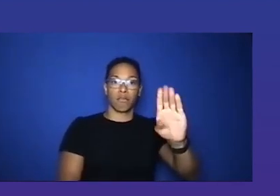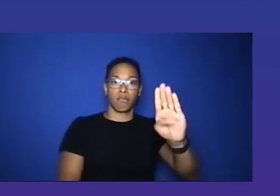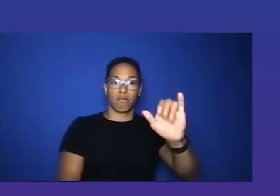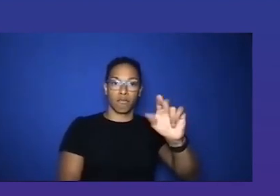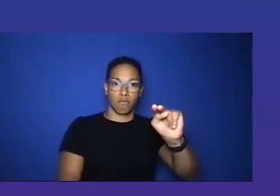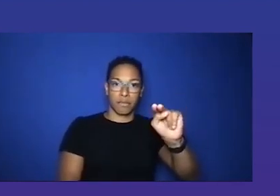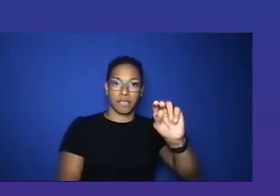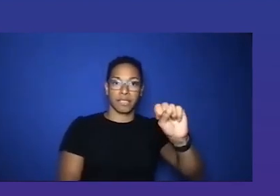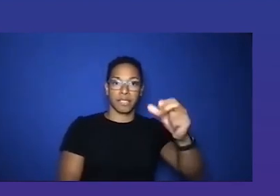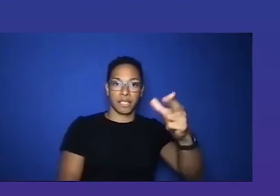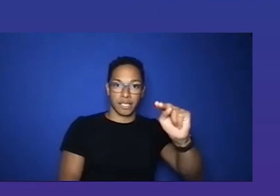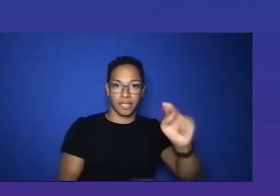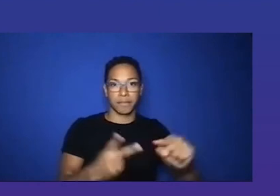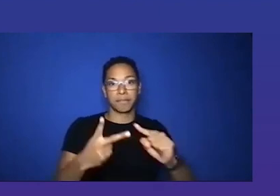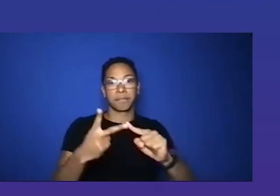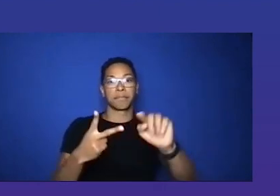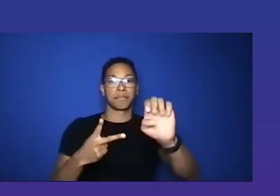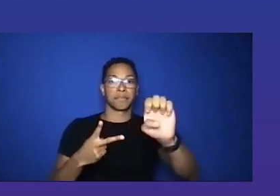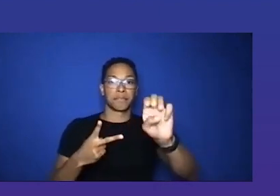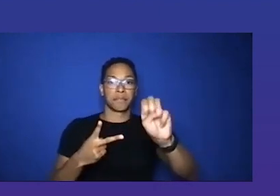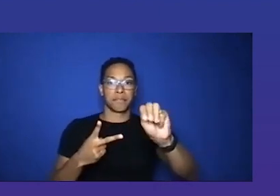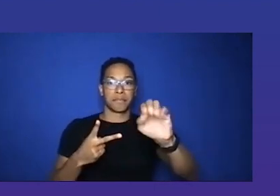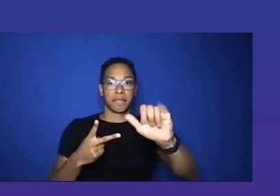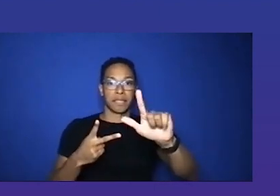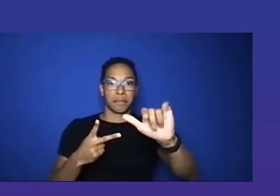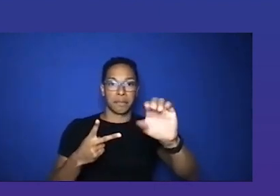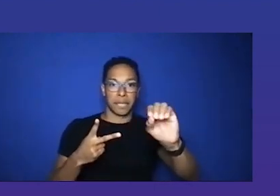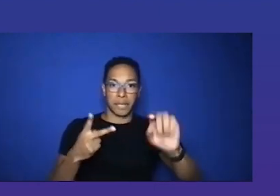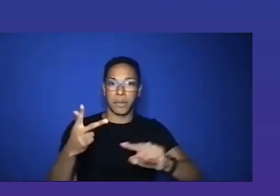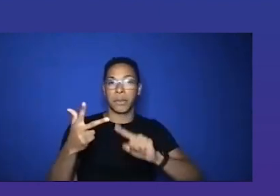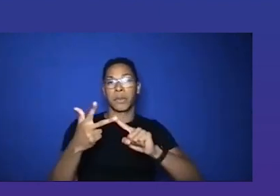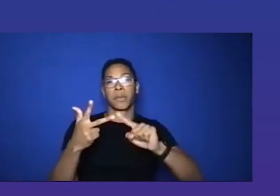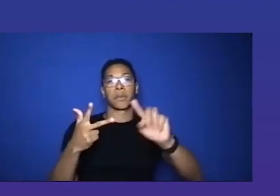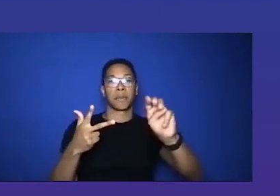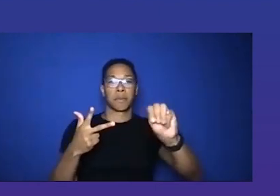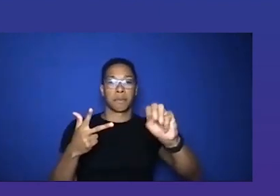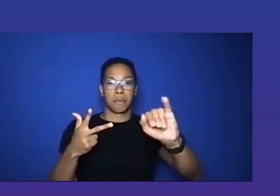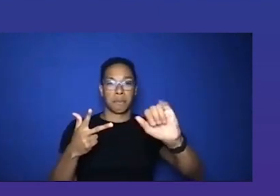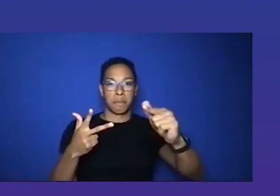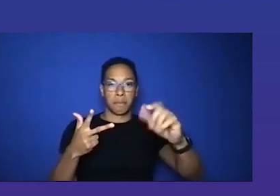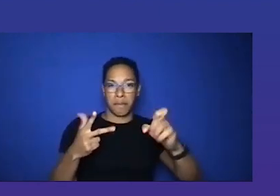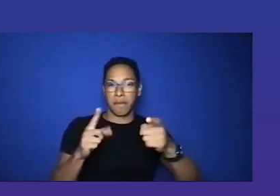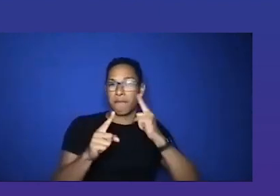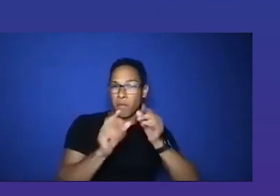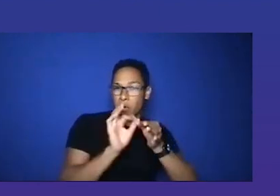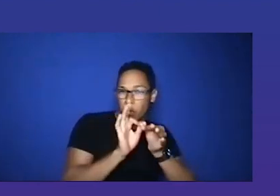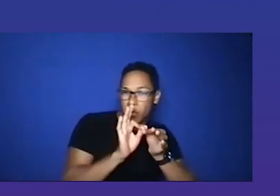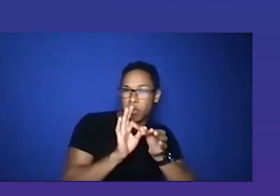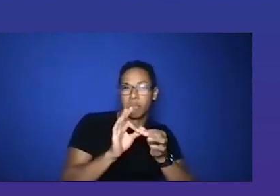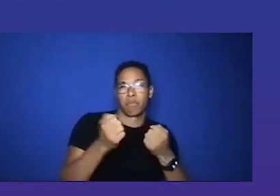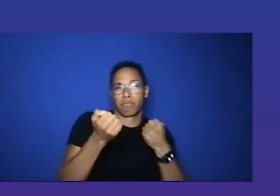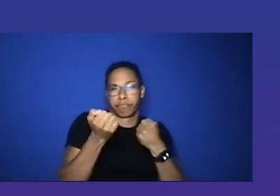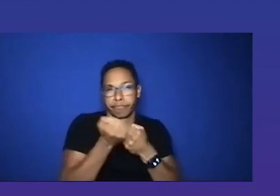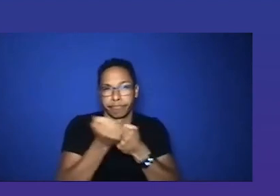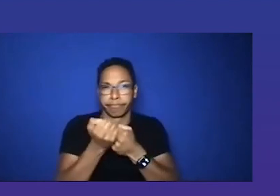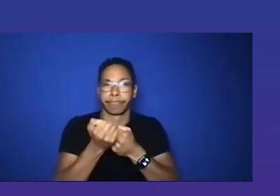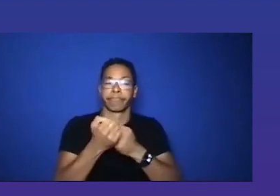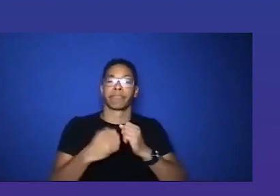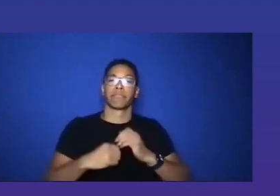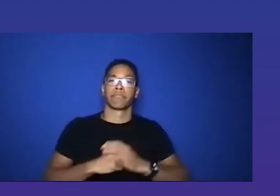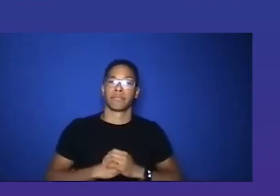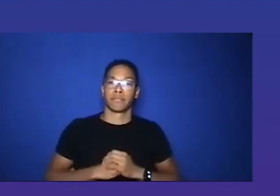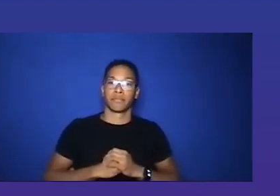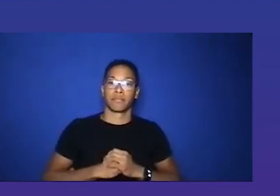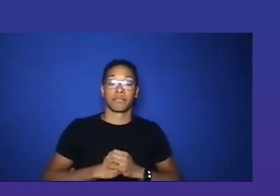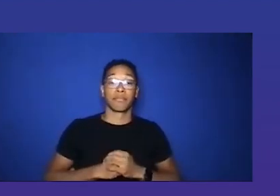Emilio Garcia and Michael Barrios from LC Interpreting Services for their invaluable support today.